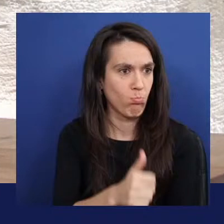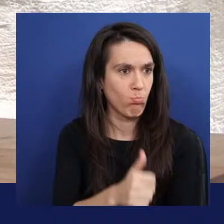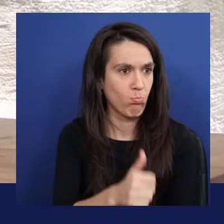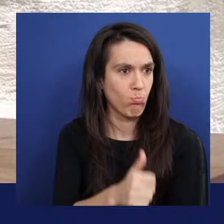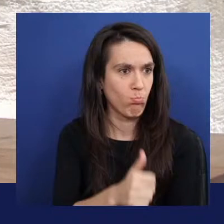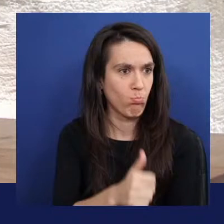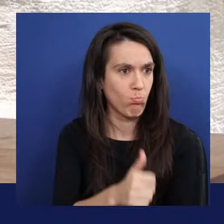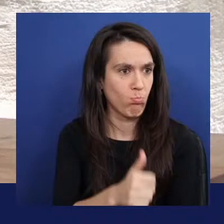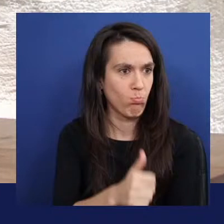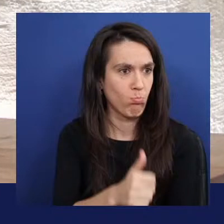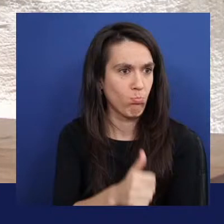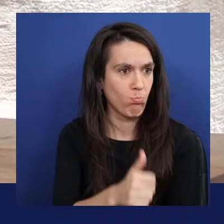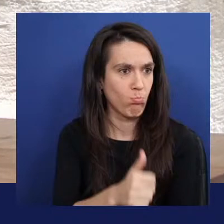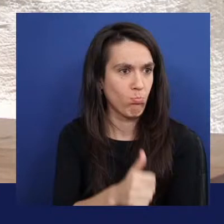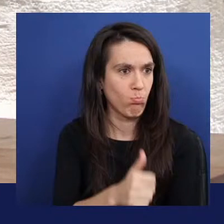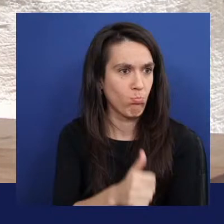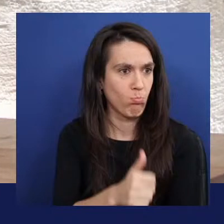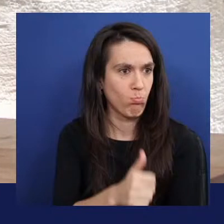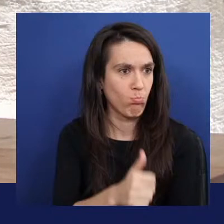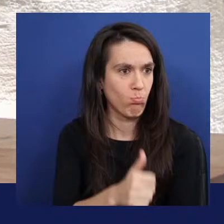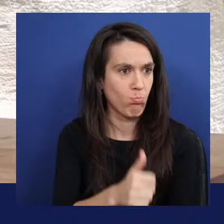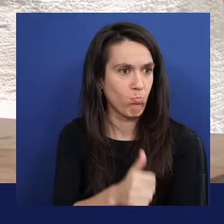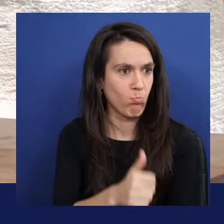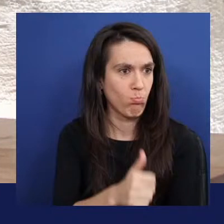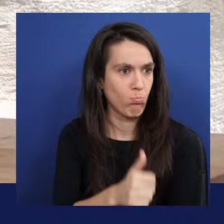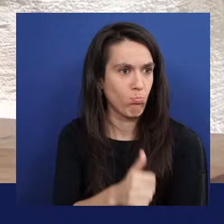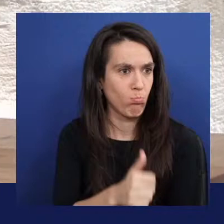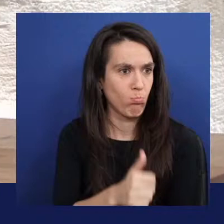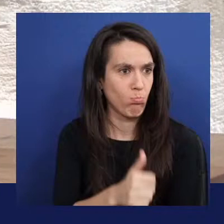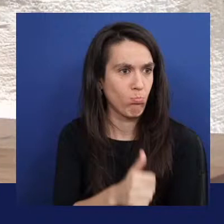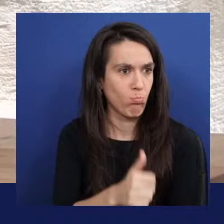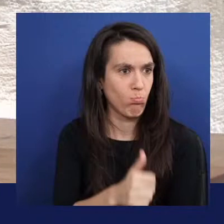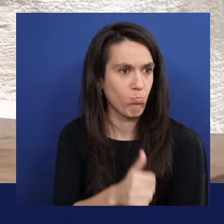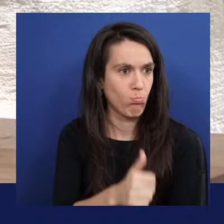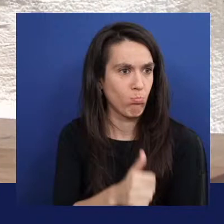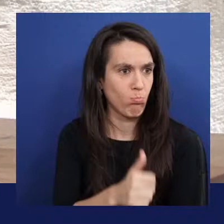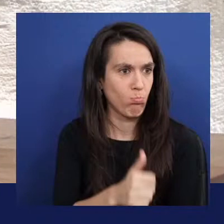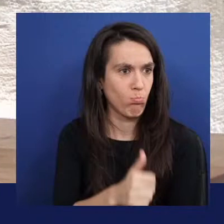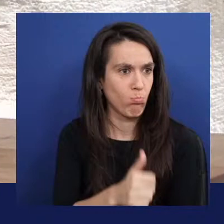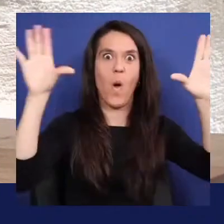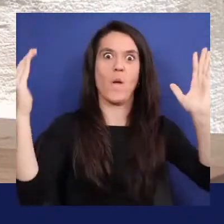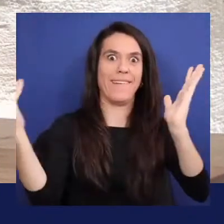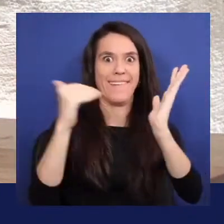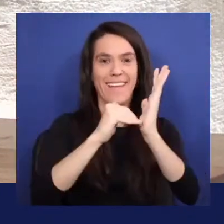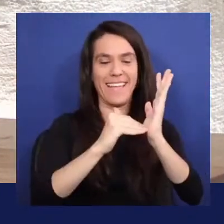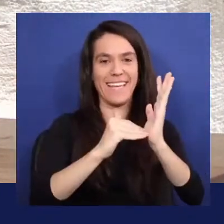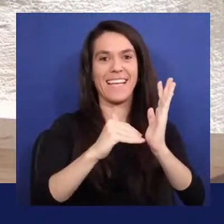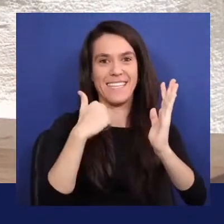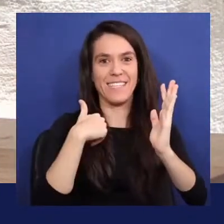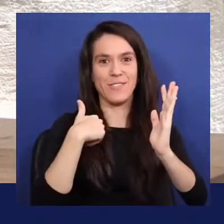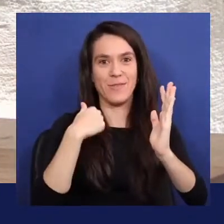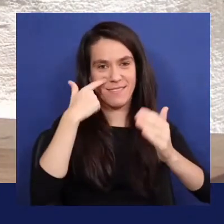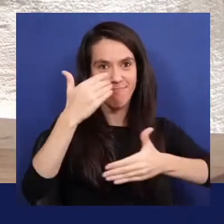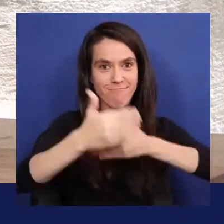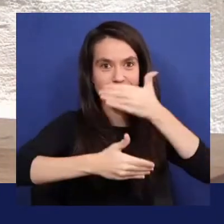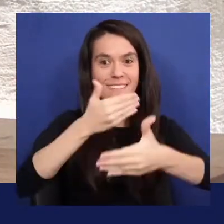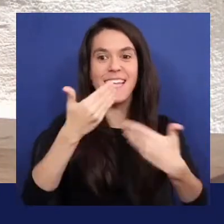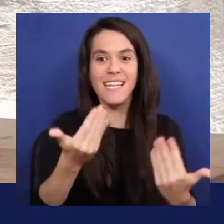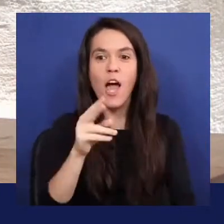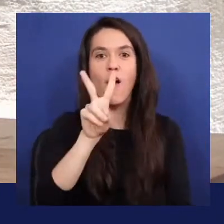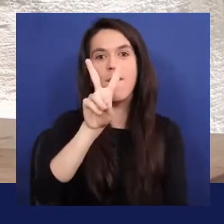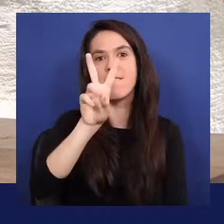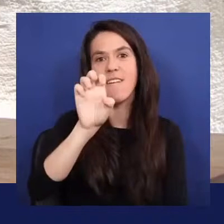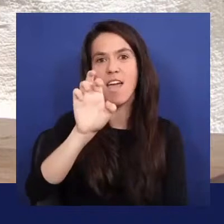all working again. We turned stuff off and on again, and we're back with Veronica, and she is going to talk to us